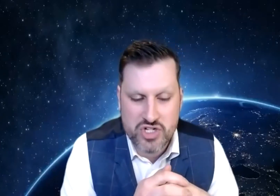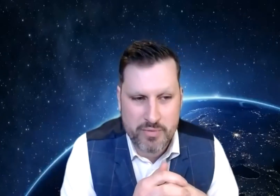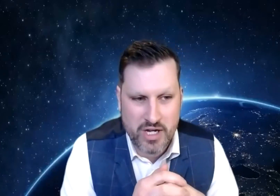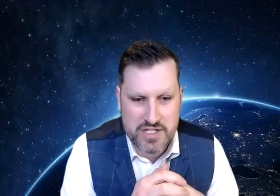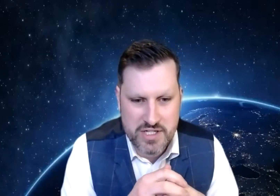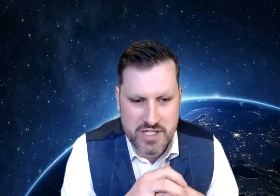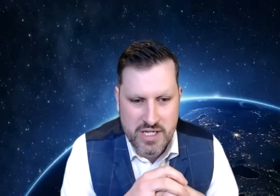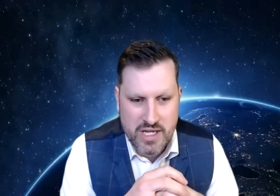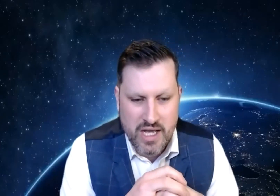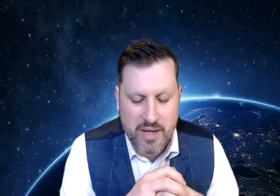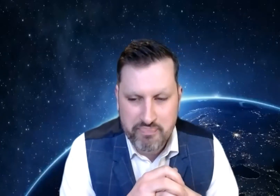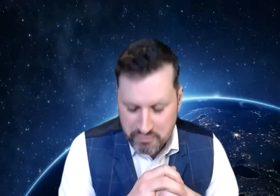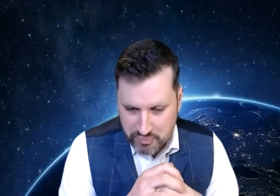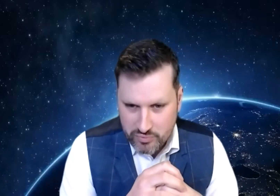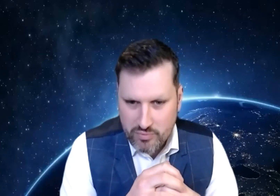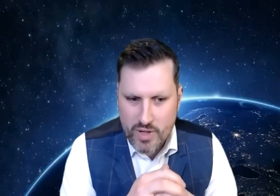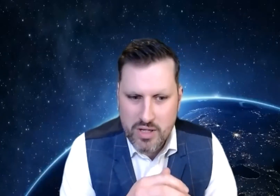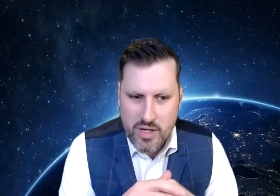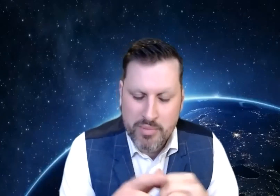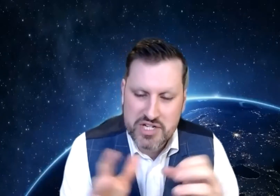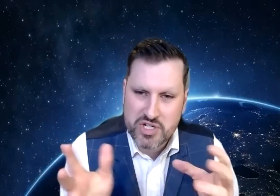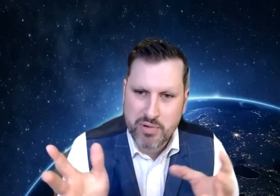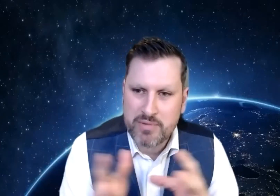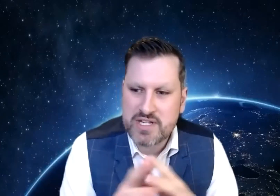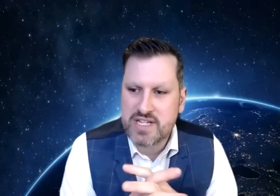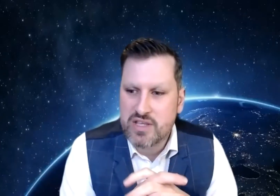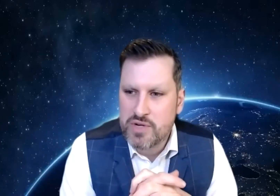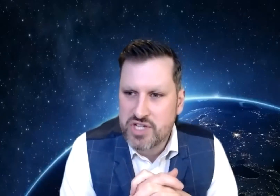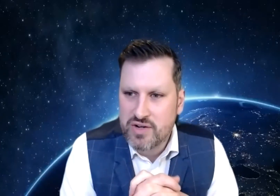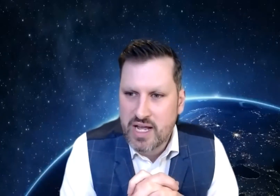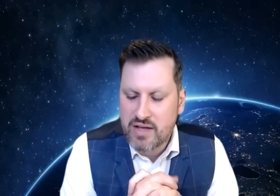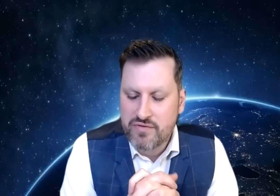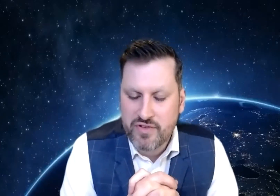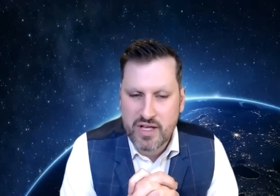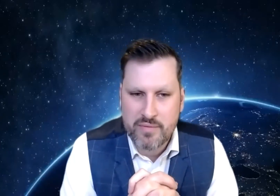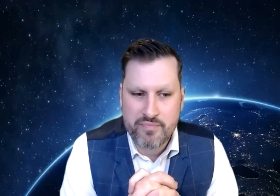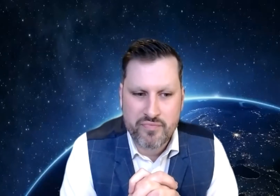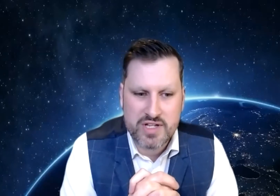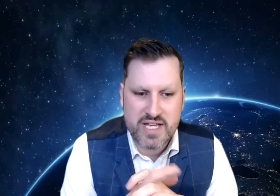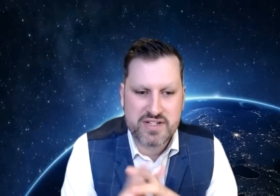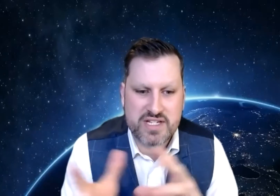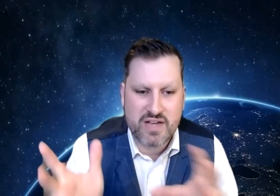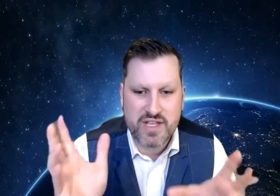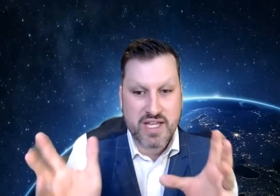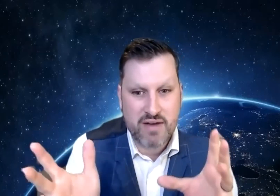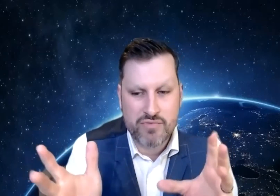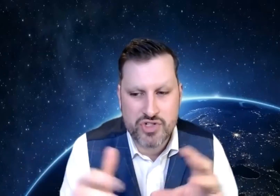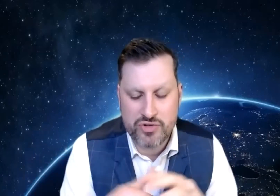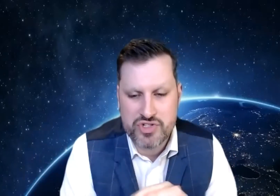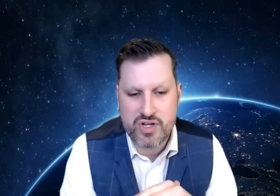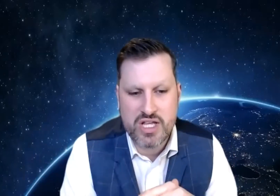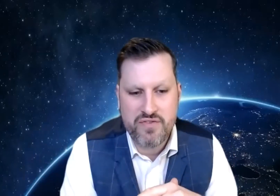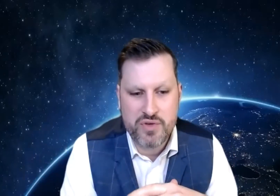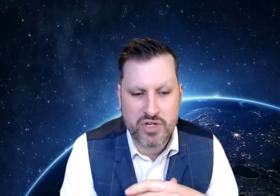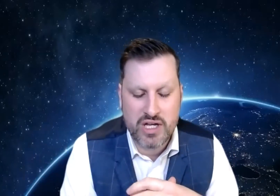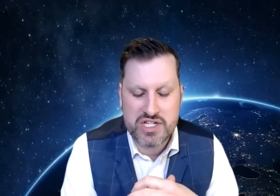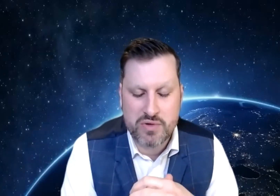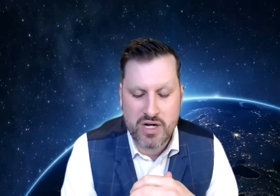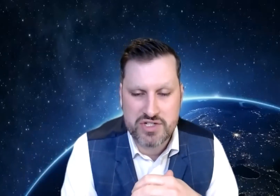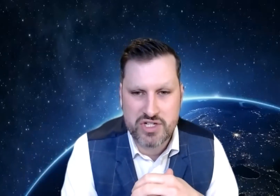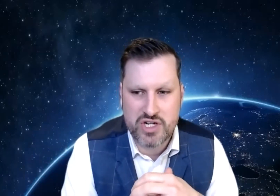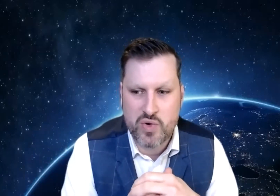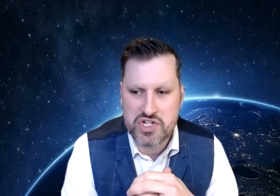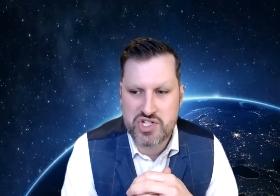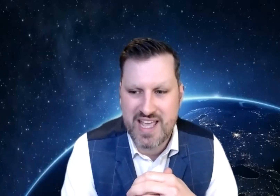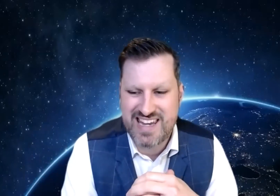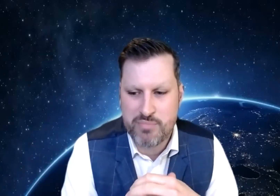speaker, Tommy Isaaac. But as you can probably see that we don't have attendees having their cameras on. So if you would like to